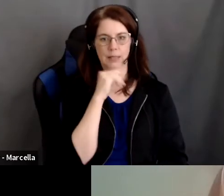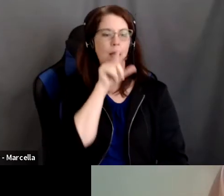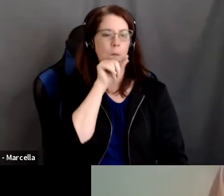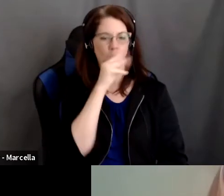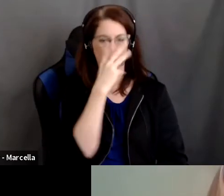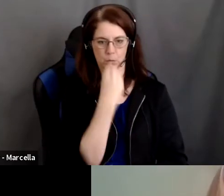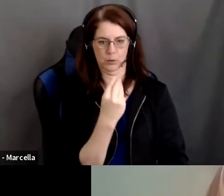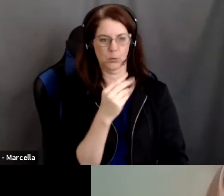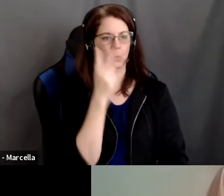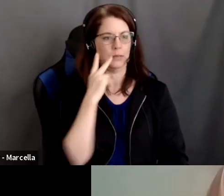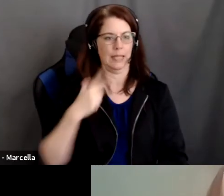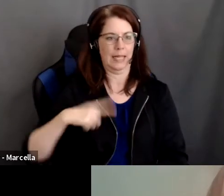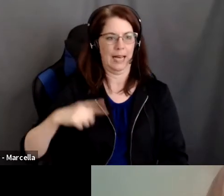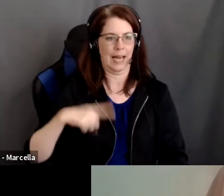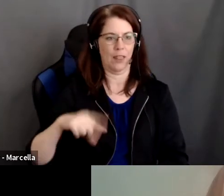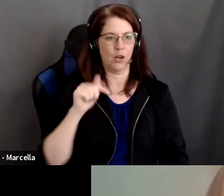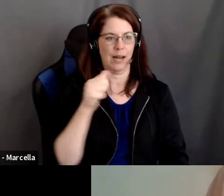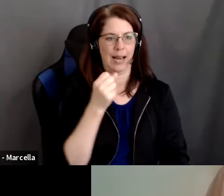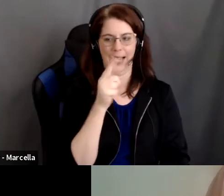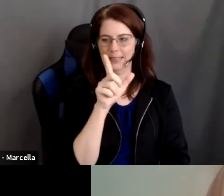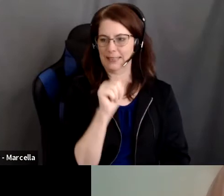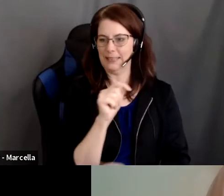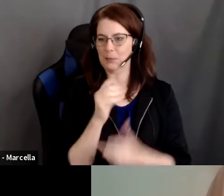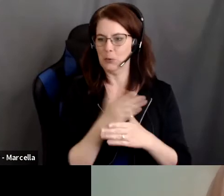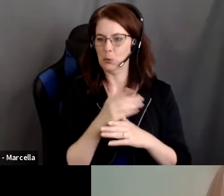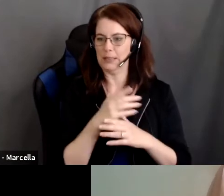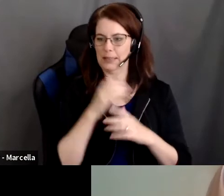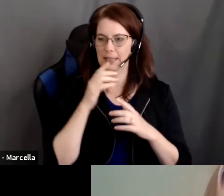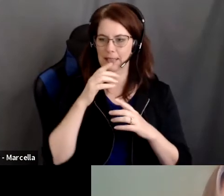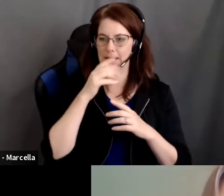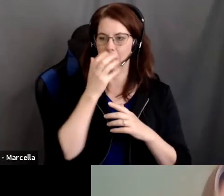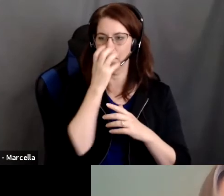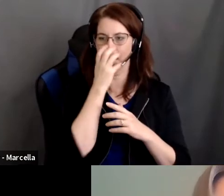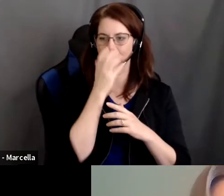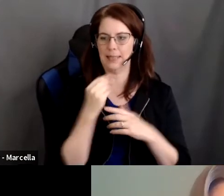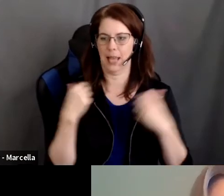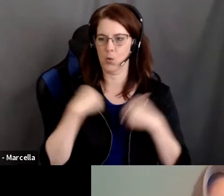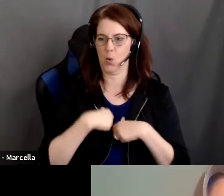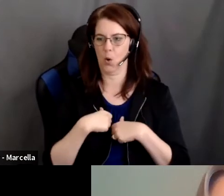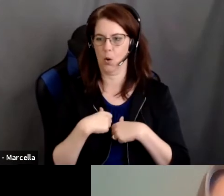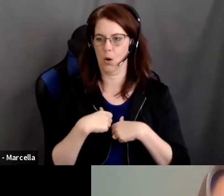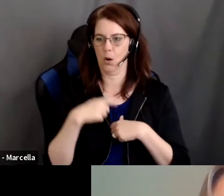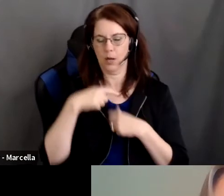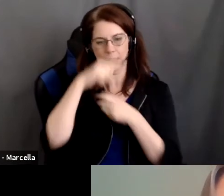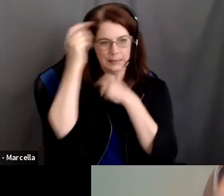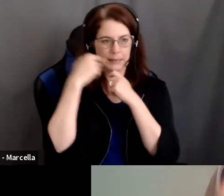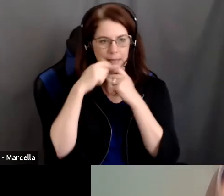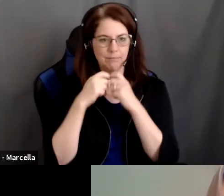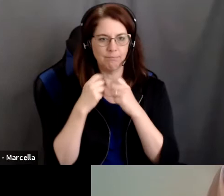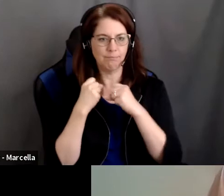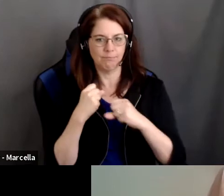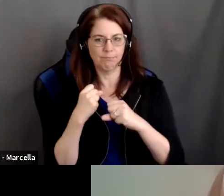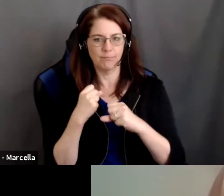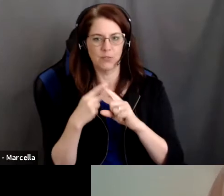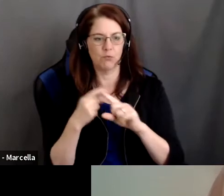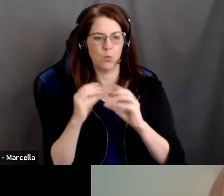You can even see a leather gasket between his mask and robe. This seals him completely, or as well as they knew at the time, from